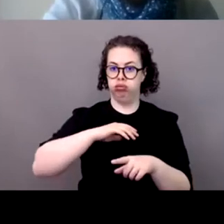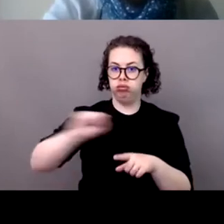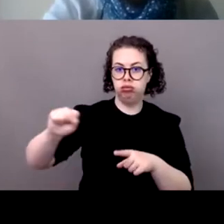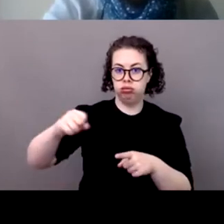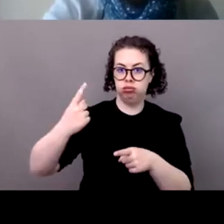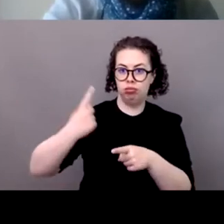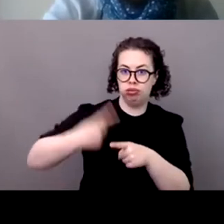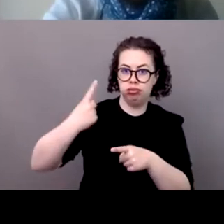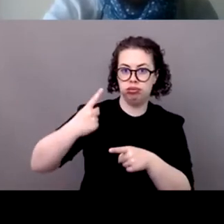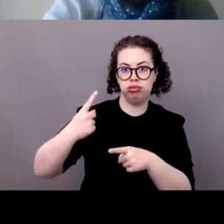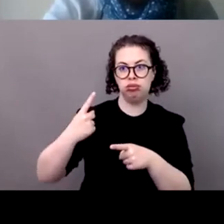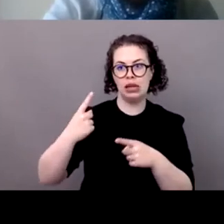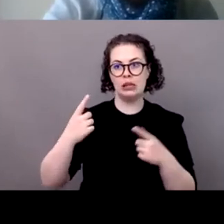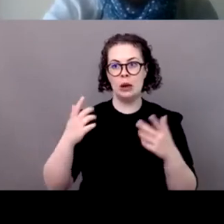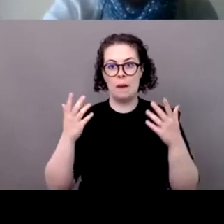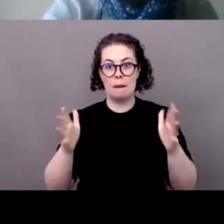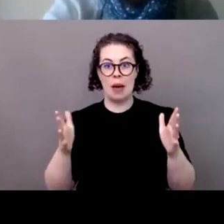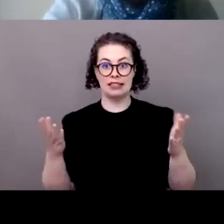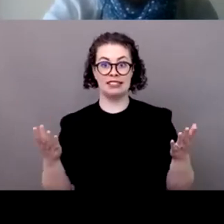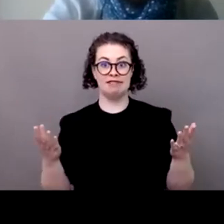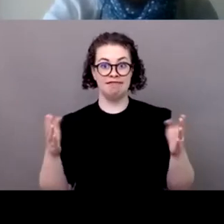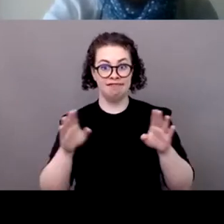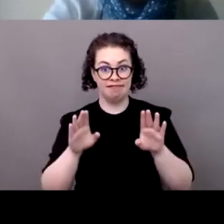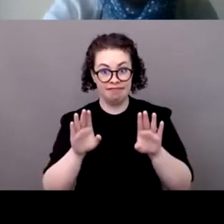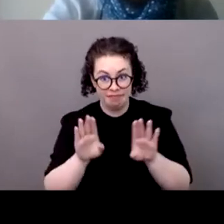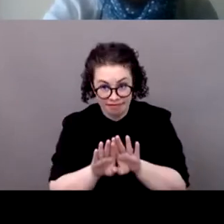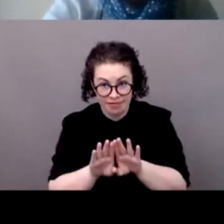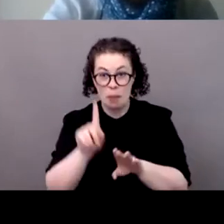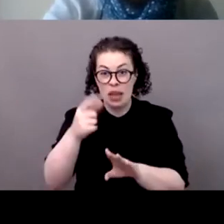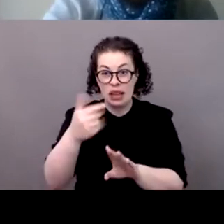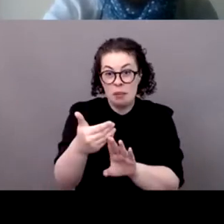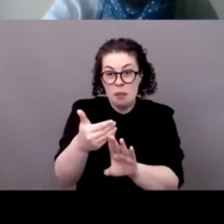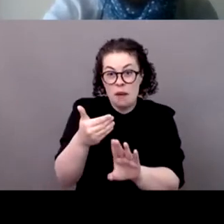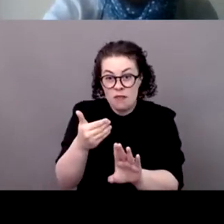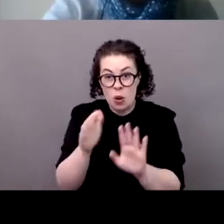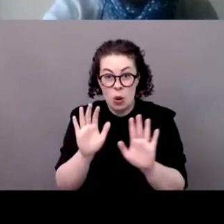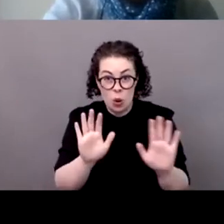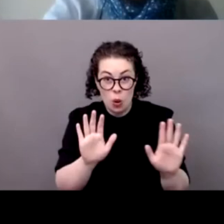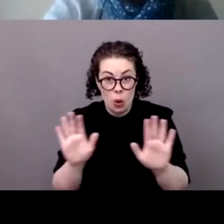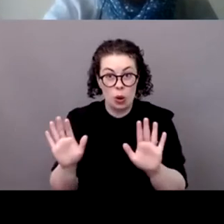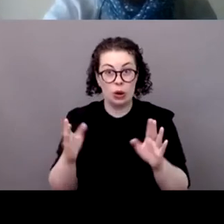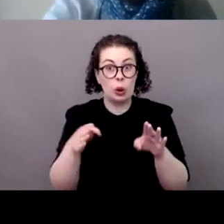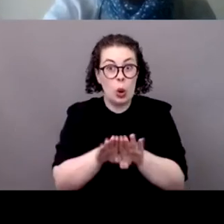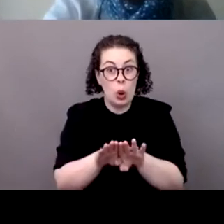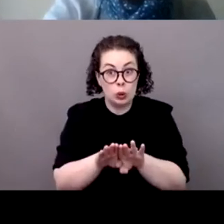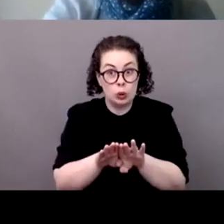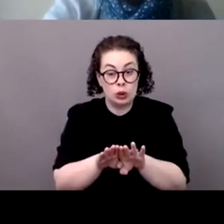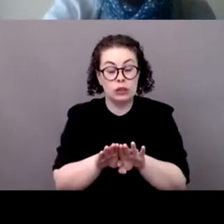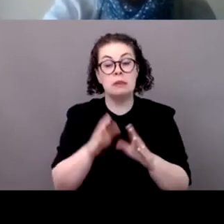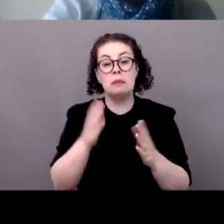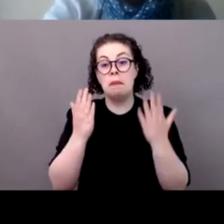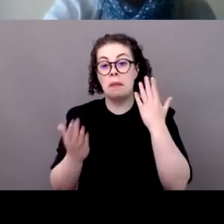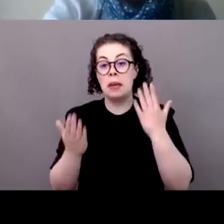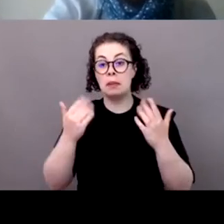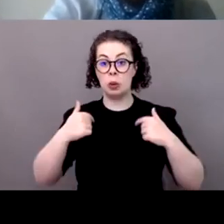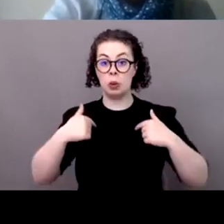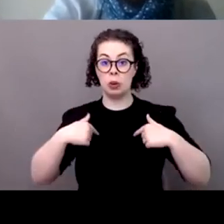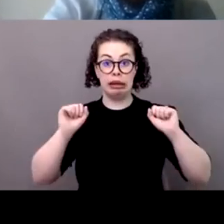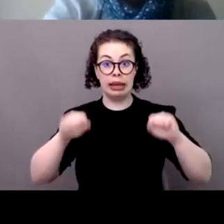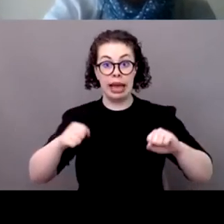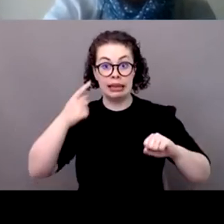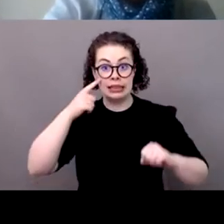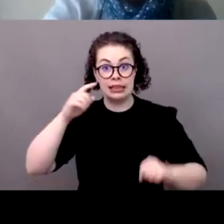table. Before we put an end to this conference, maybe we can have a look at